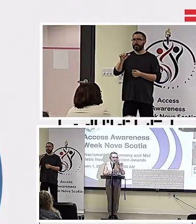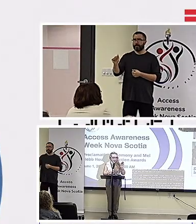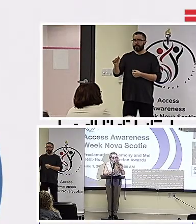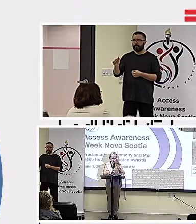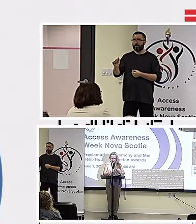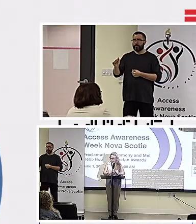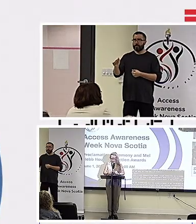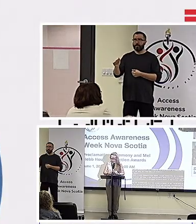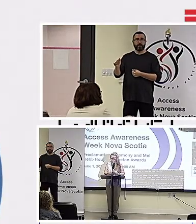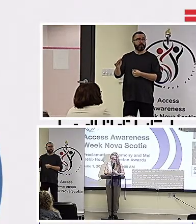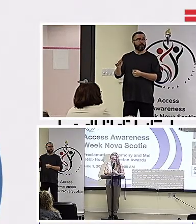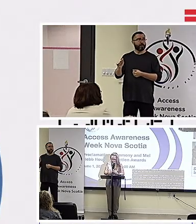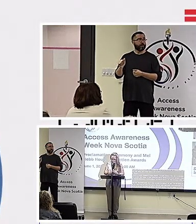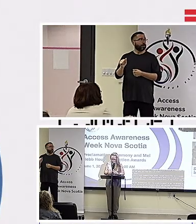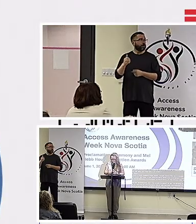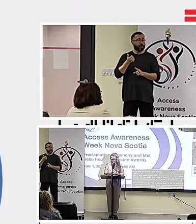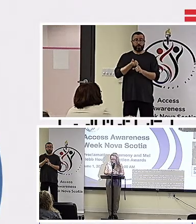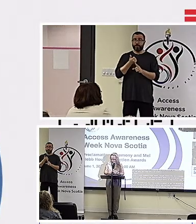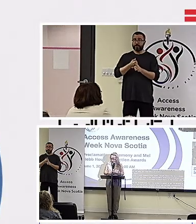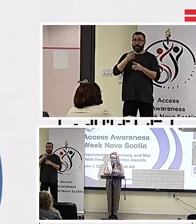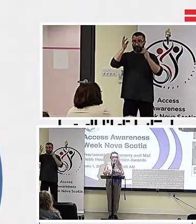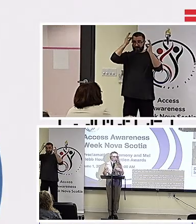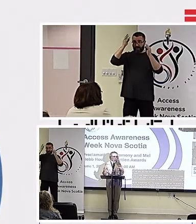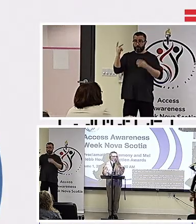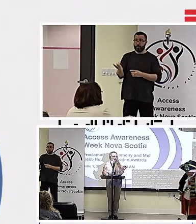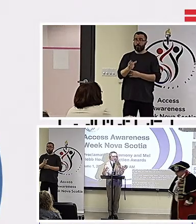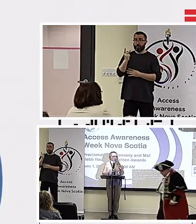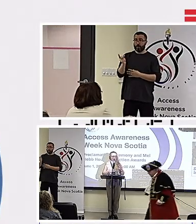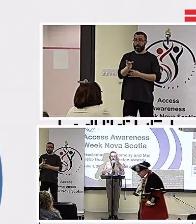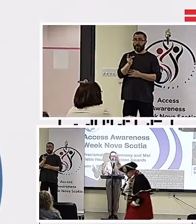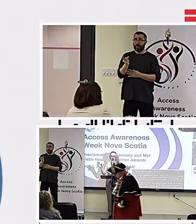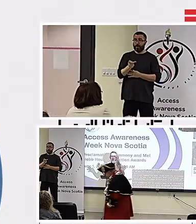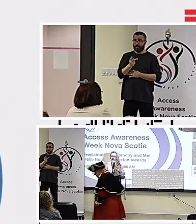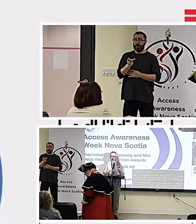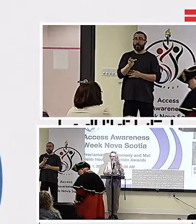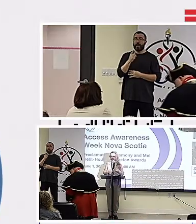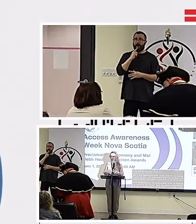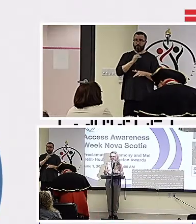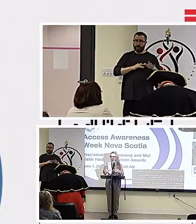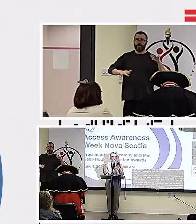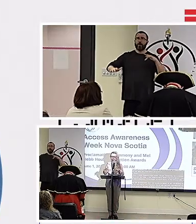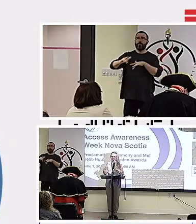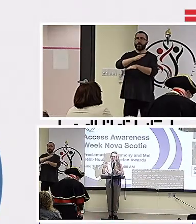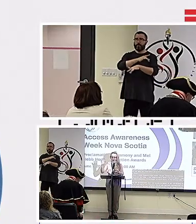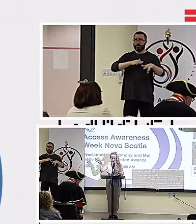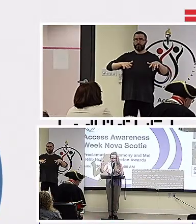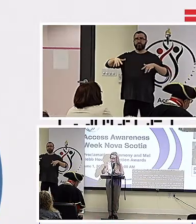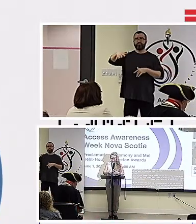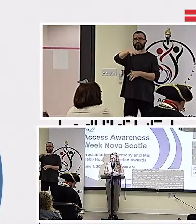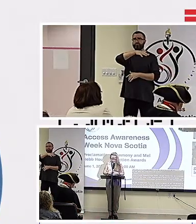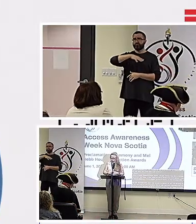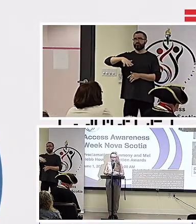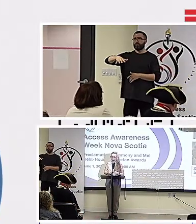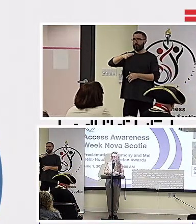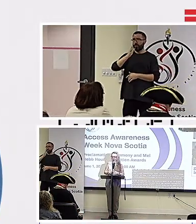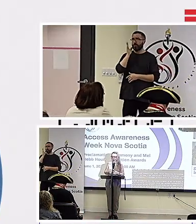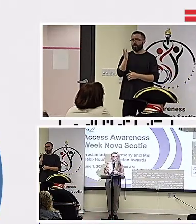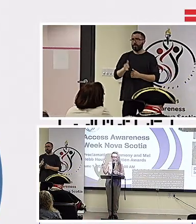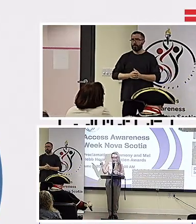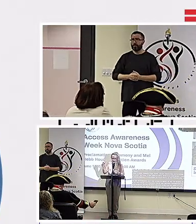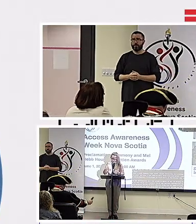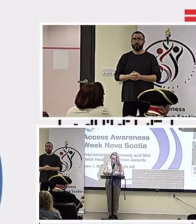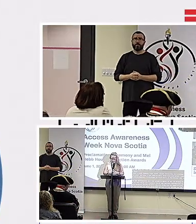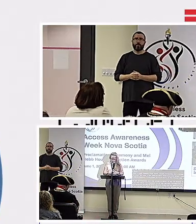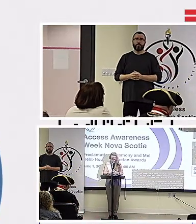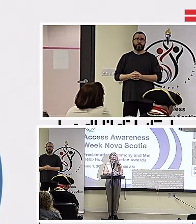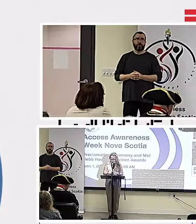Again, she's the one with the purple hair, as she will be floating between different areas in this space and in